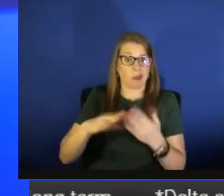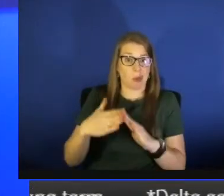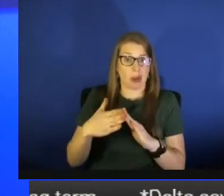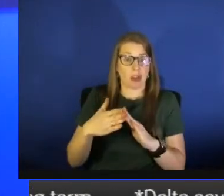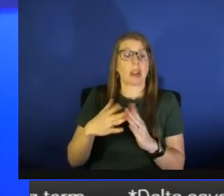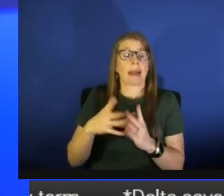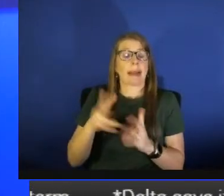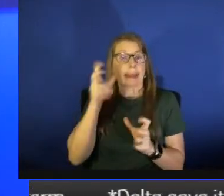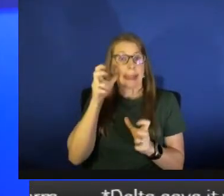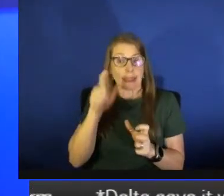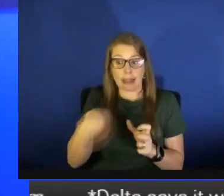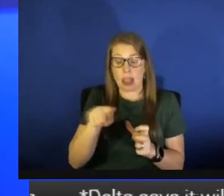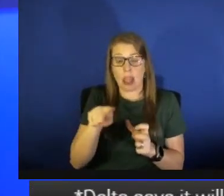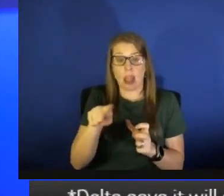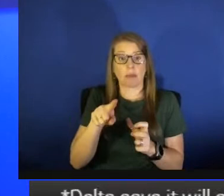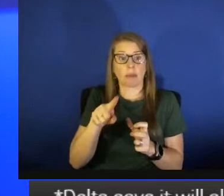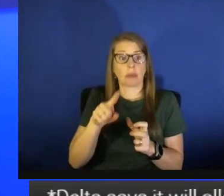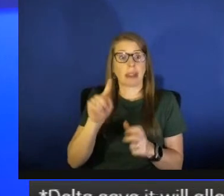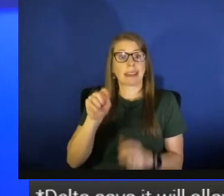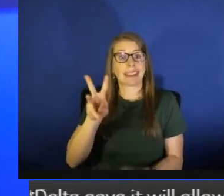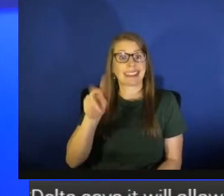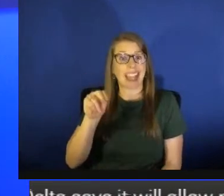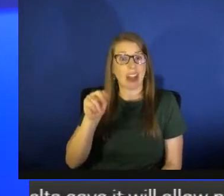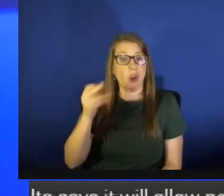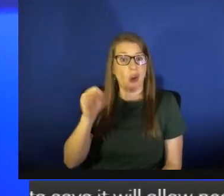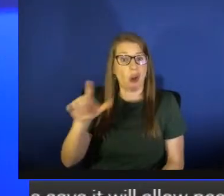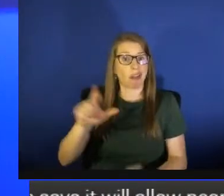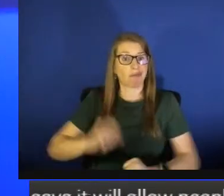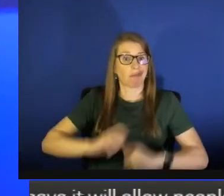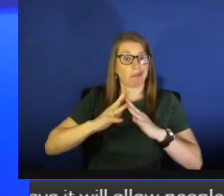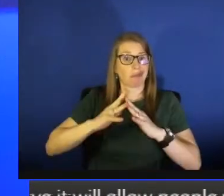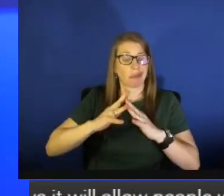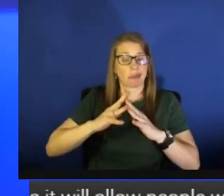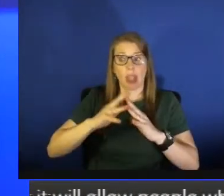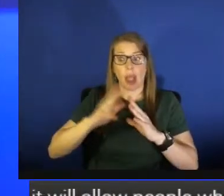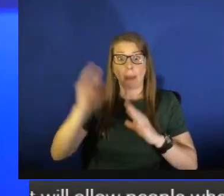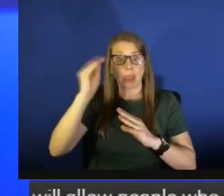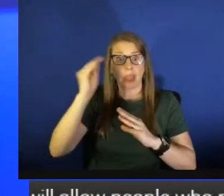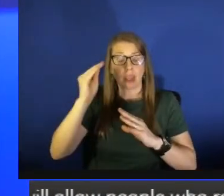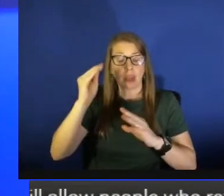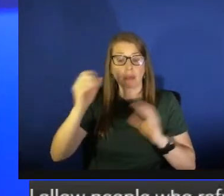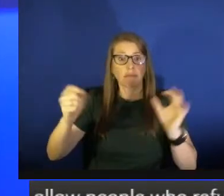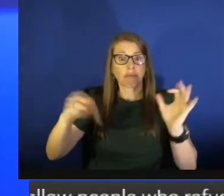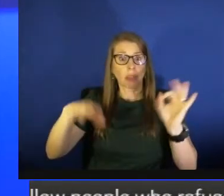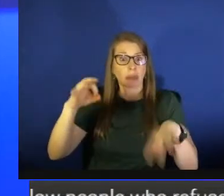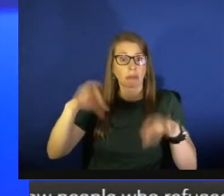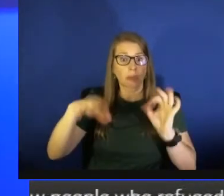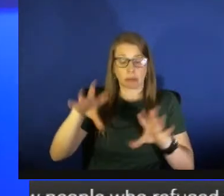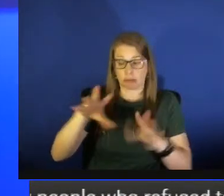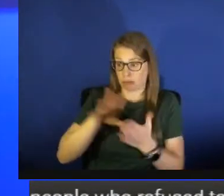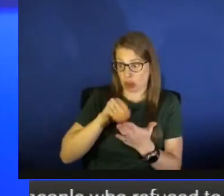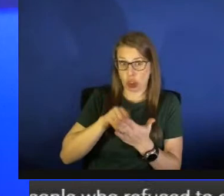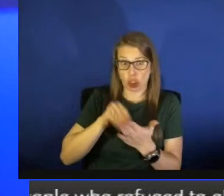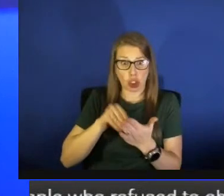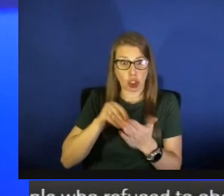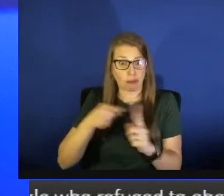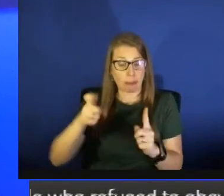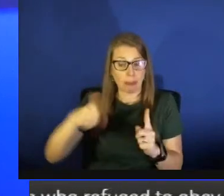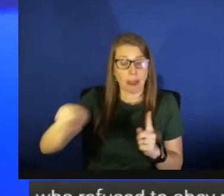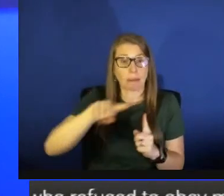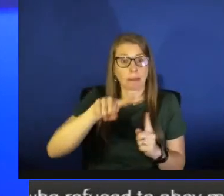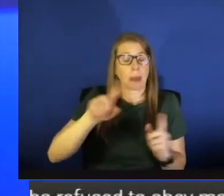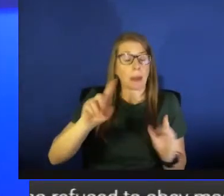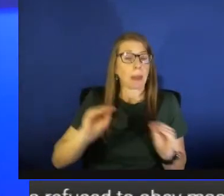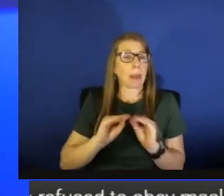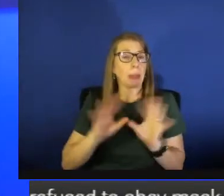town halls where they could voice their opinions about what was going on and learn things. That became so obvious during the pandemic that